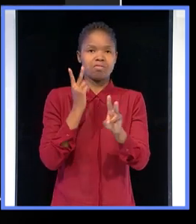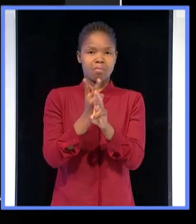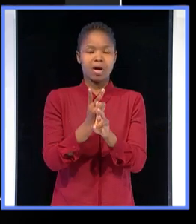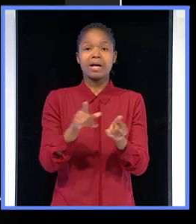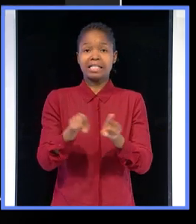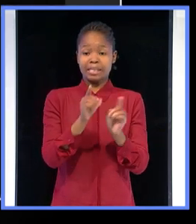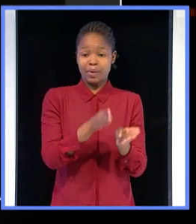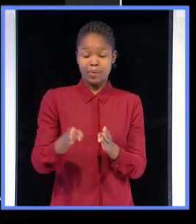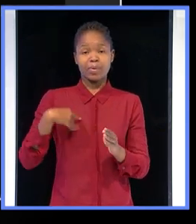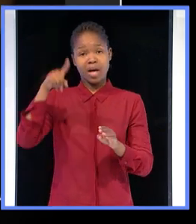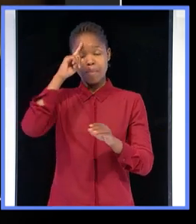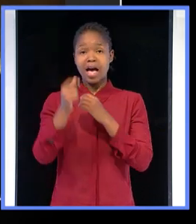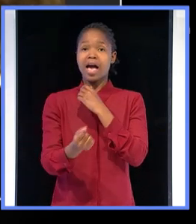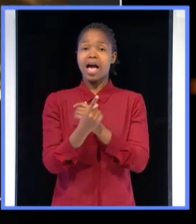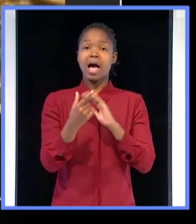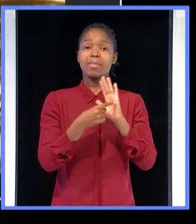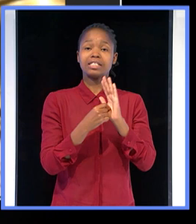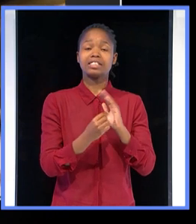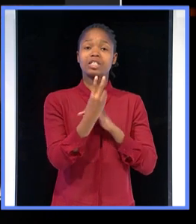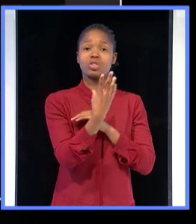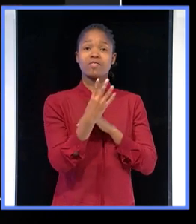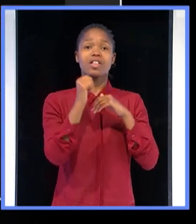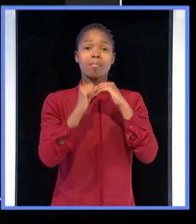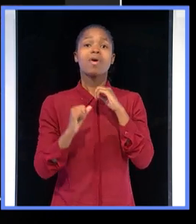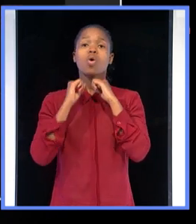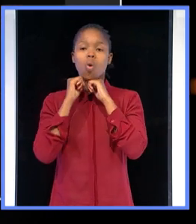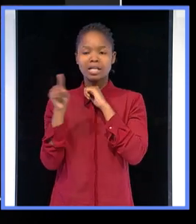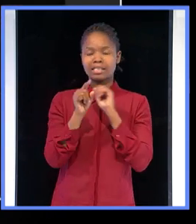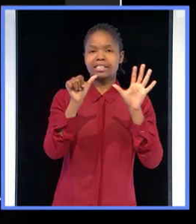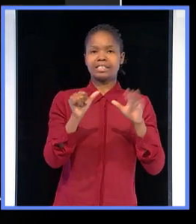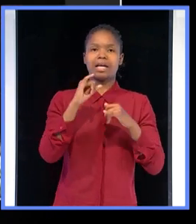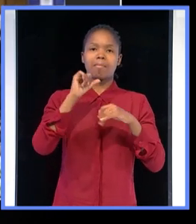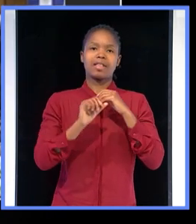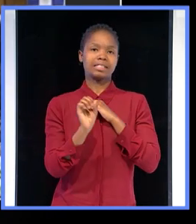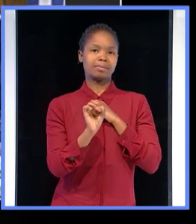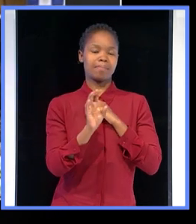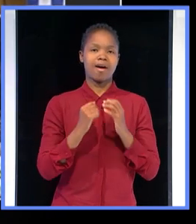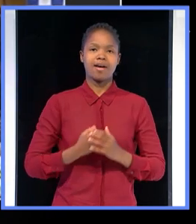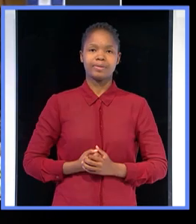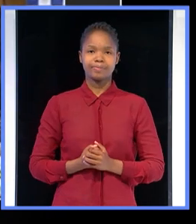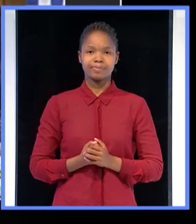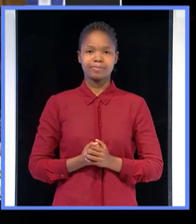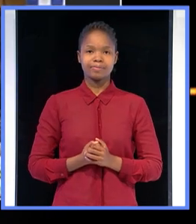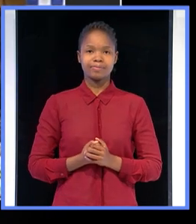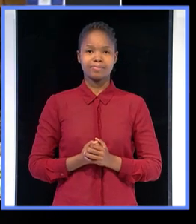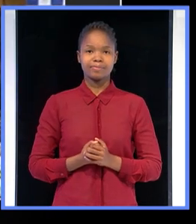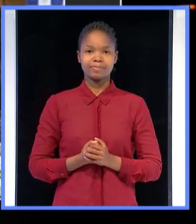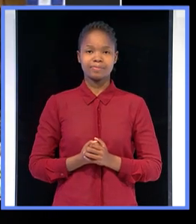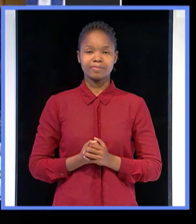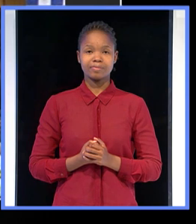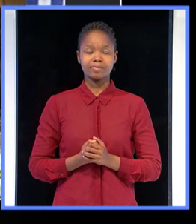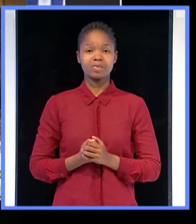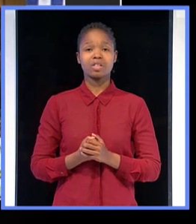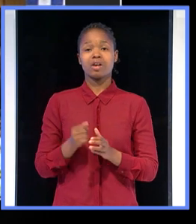Tokyo Paralympic Games will be held from the 25th of August to the 6th of September.